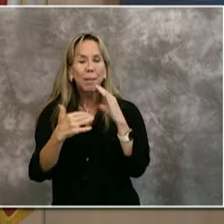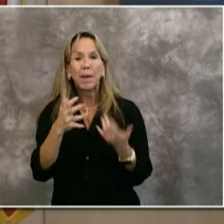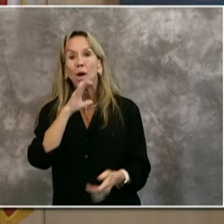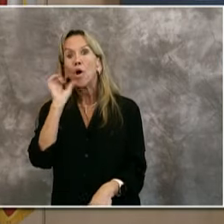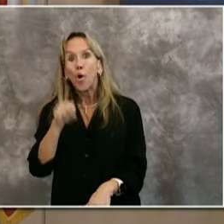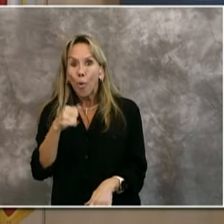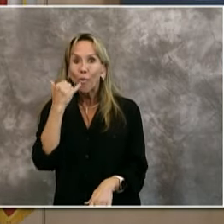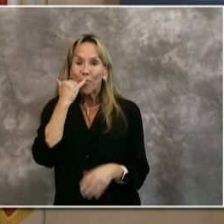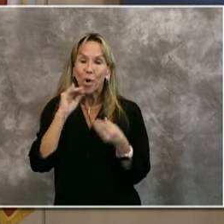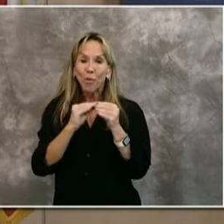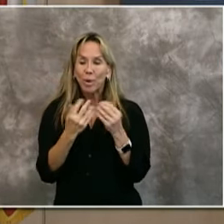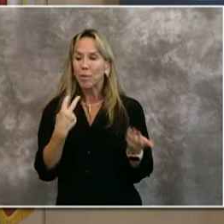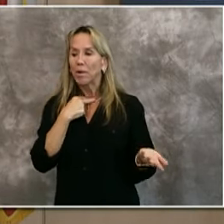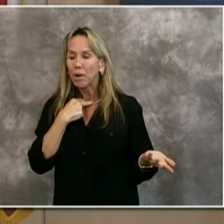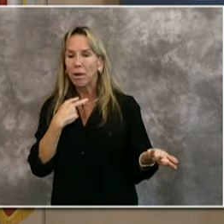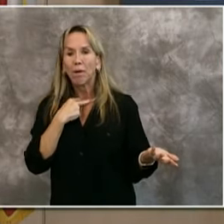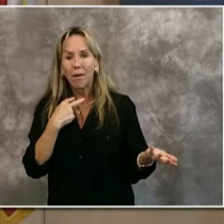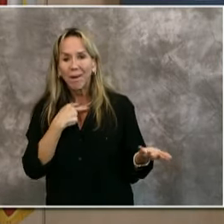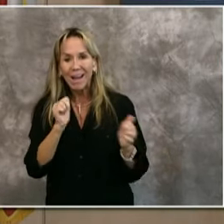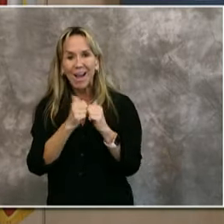It's really,